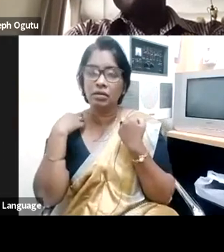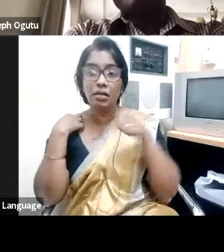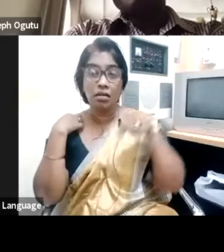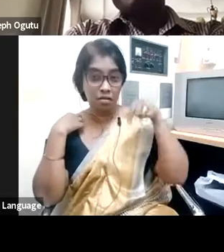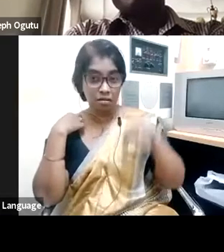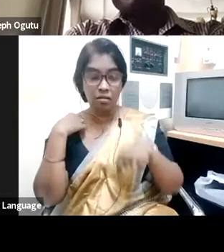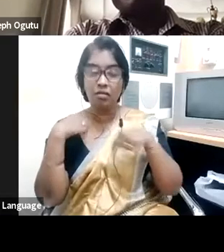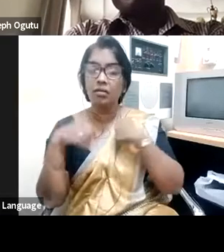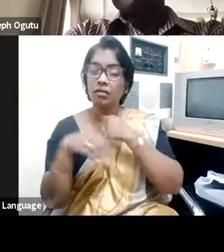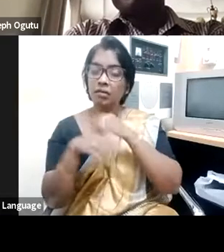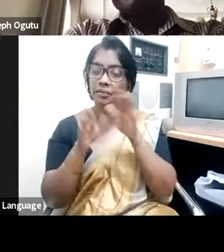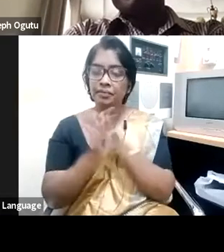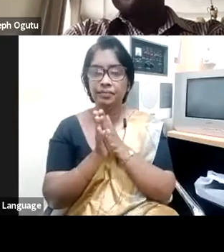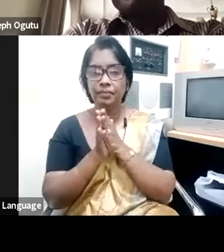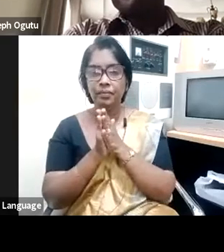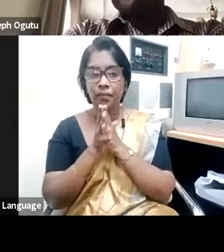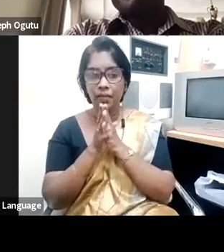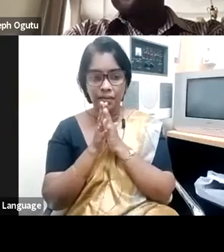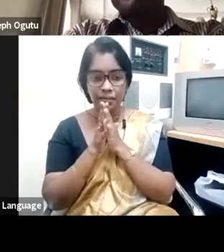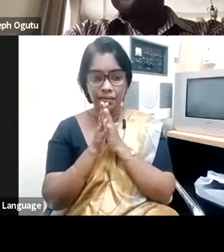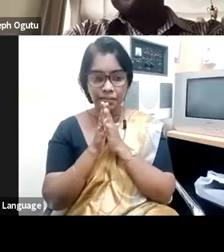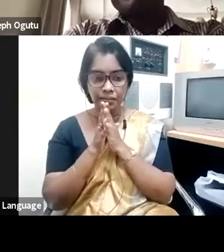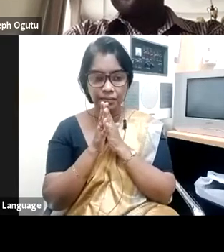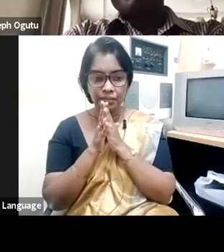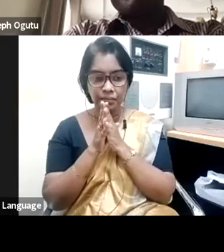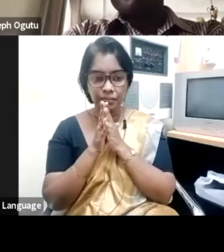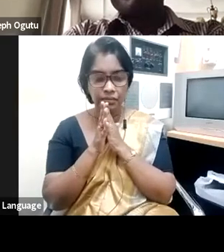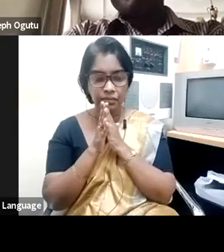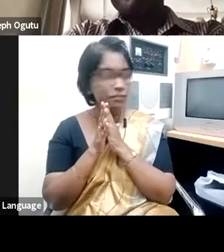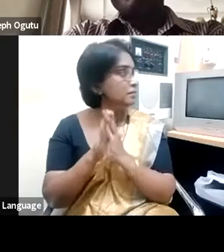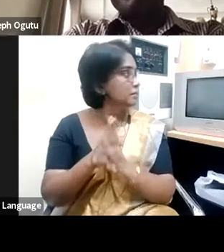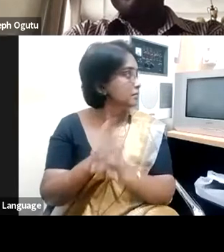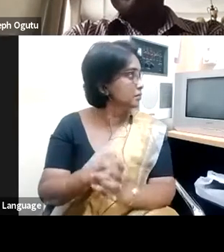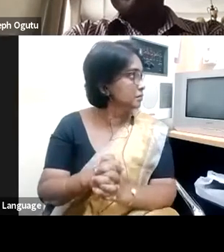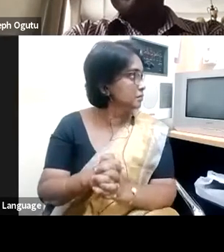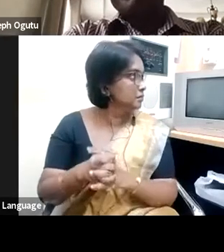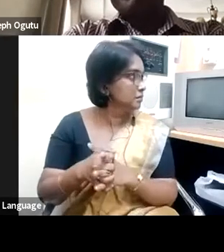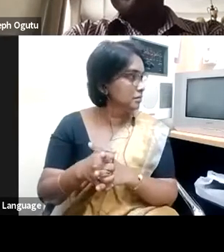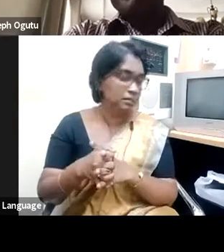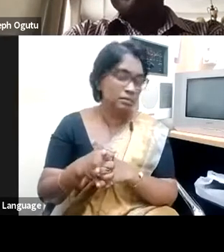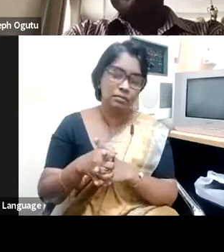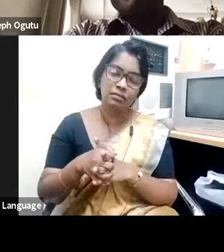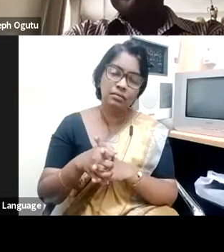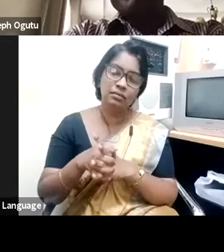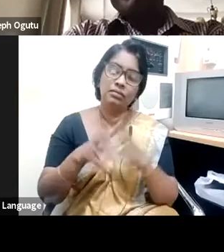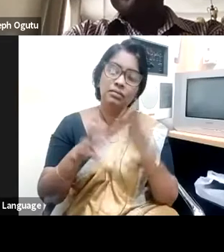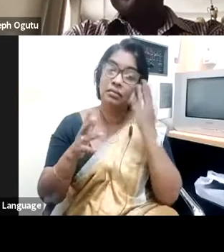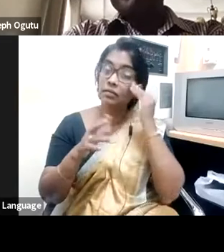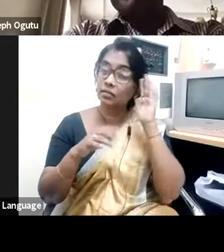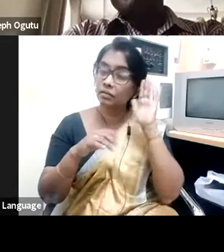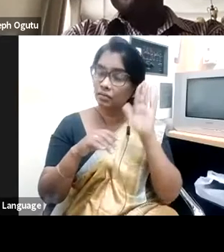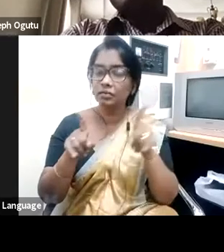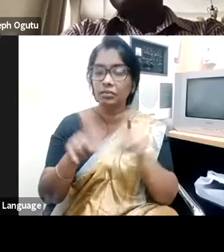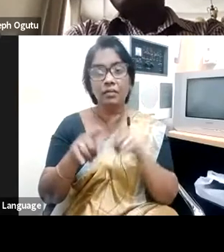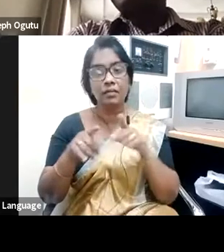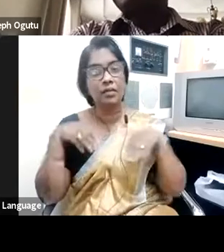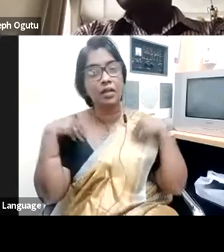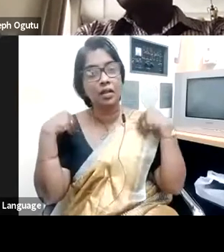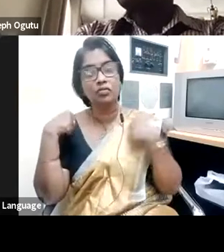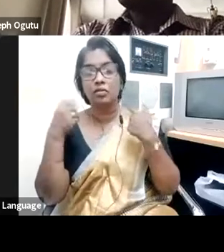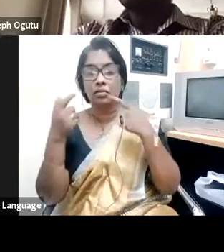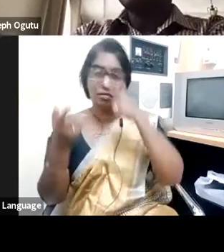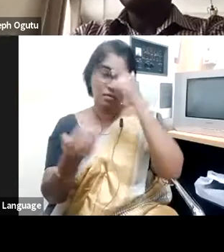in femtech and primarily for feminine hygiene and health are really products of one single use. Those products need